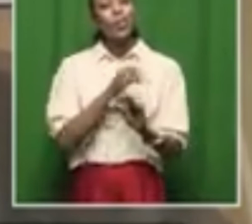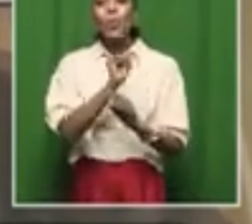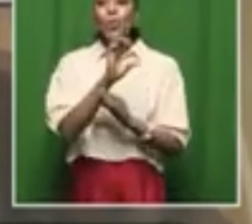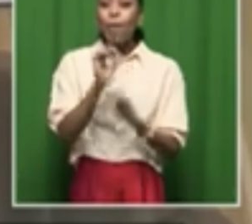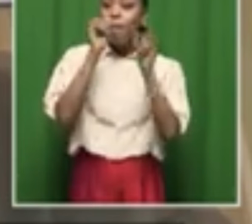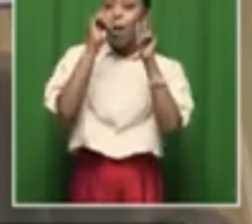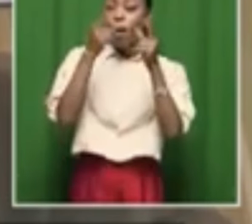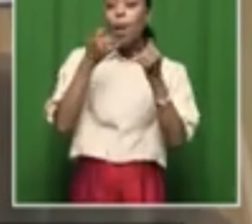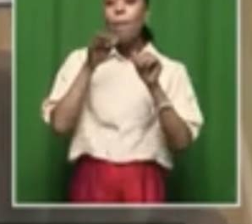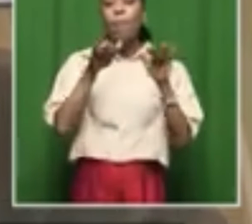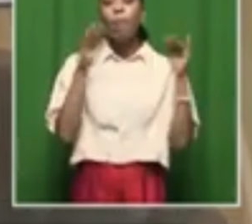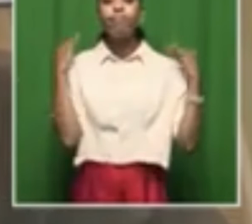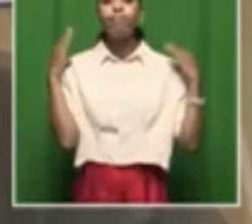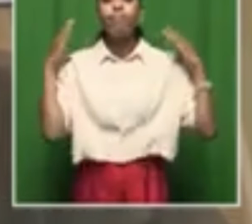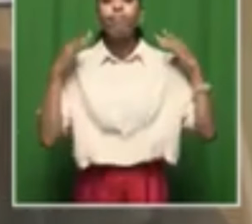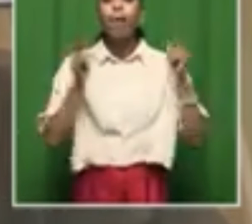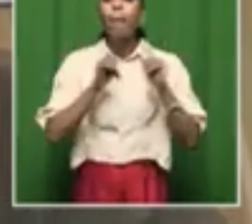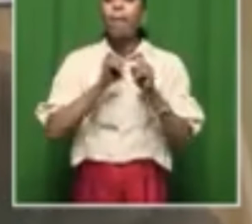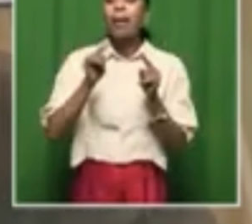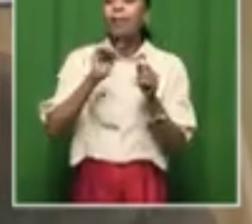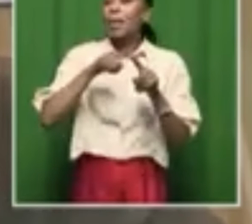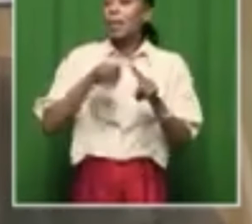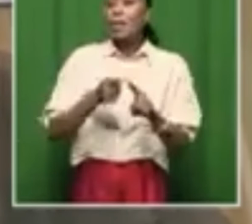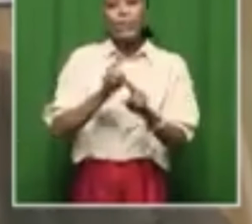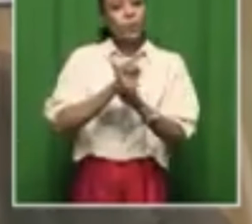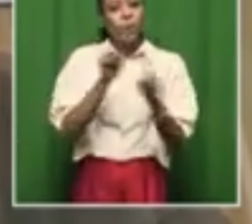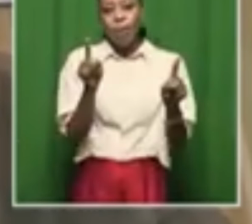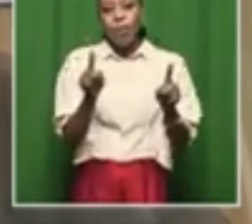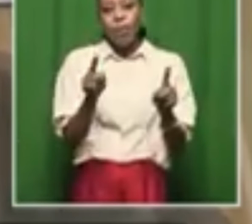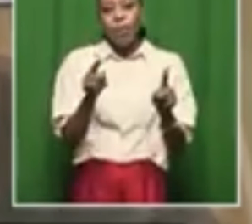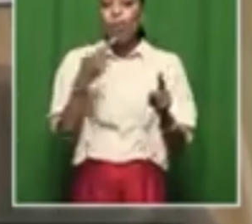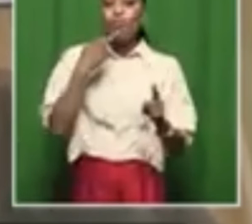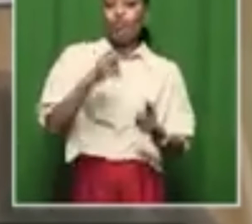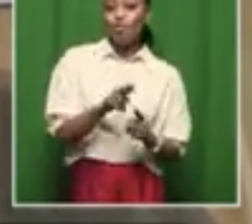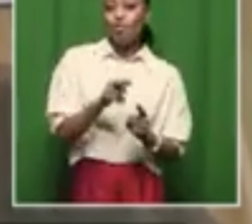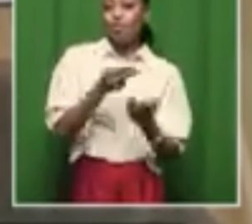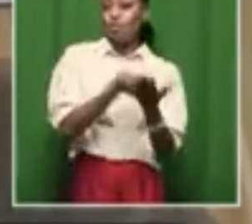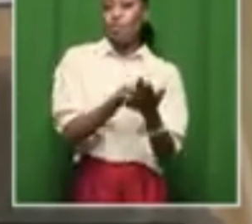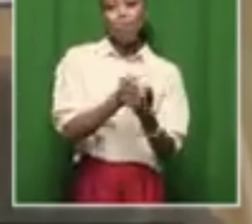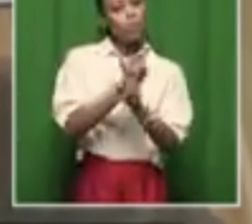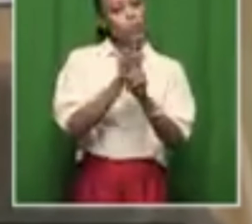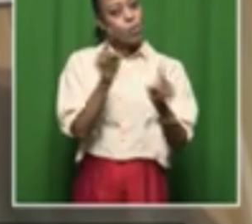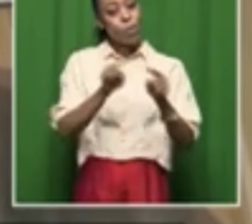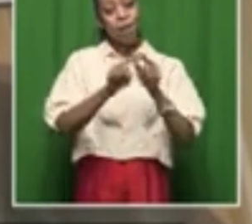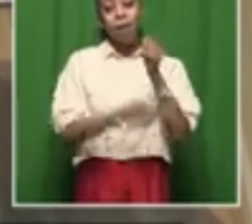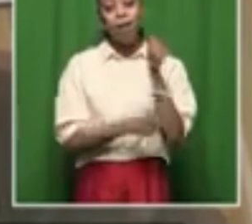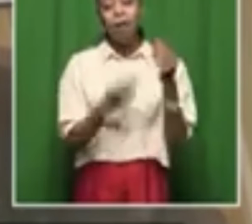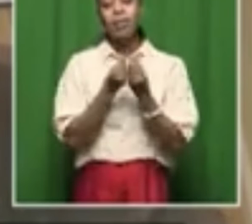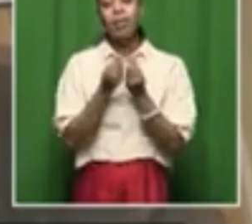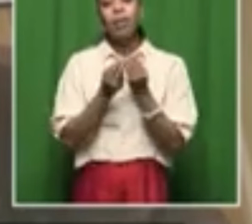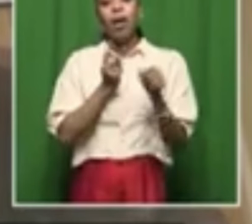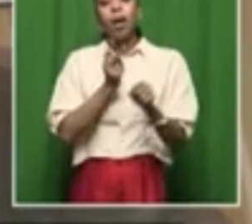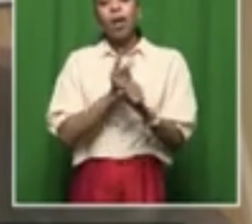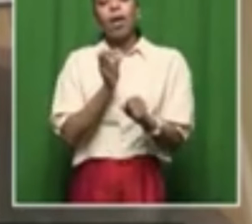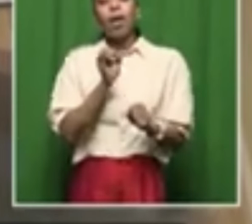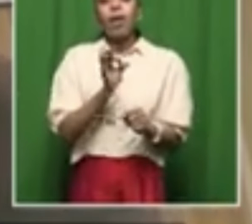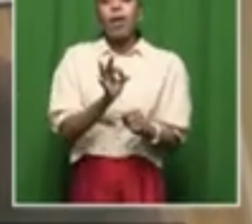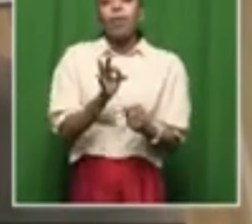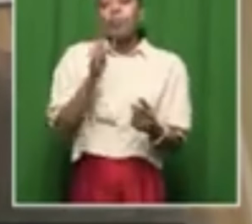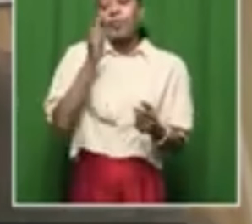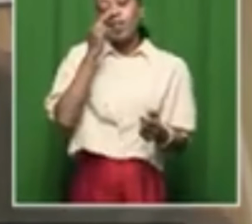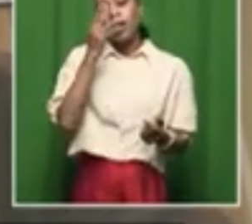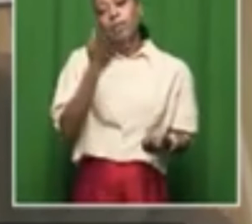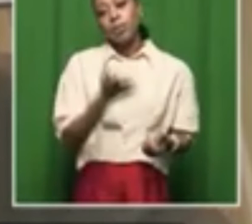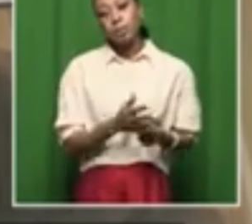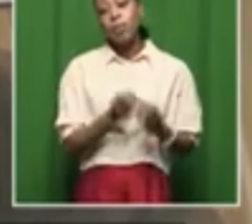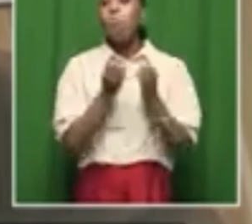people are overworked, but that's not an excuse of being rude to patients. Yeah. Lastly, Leanne, it's very funny.